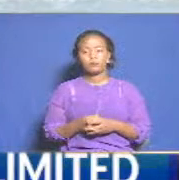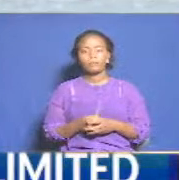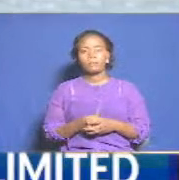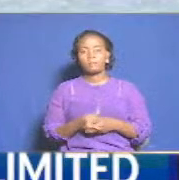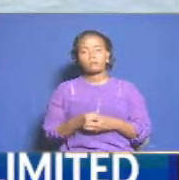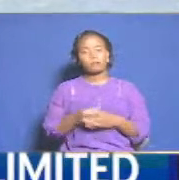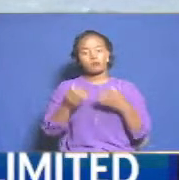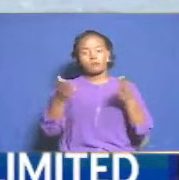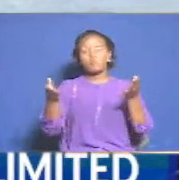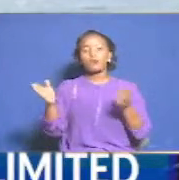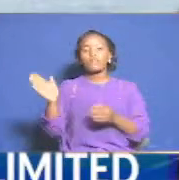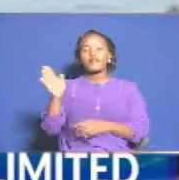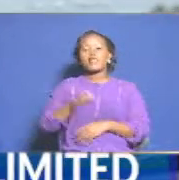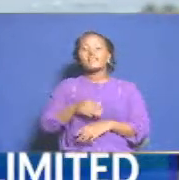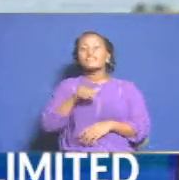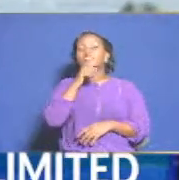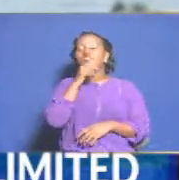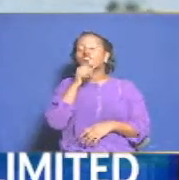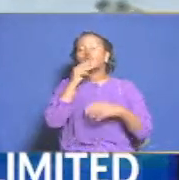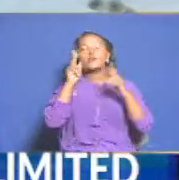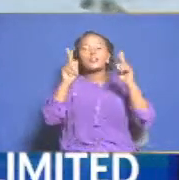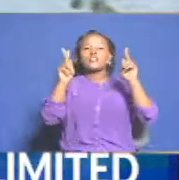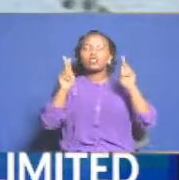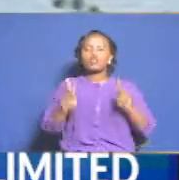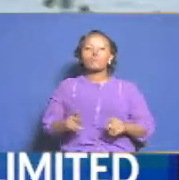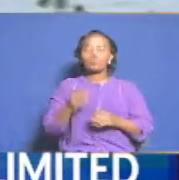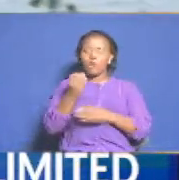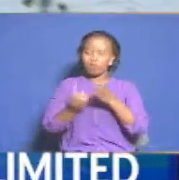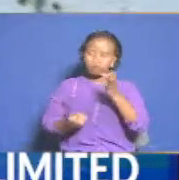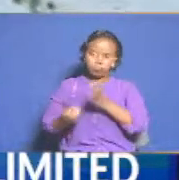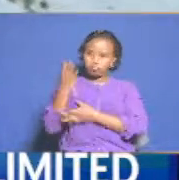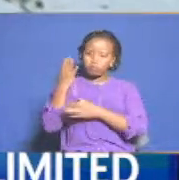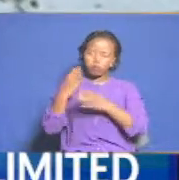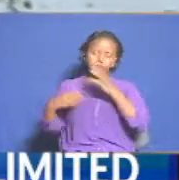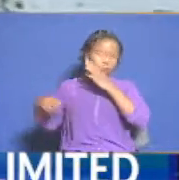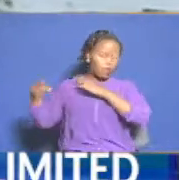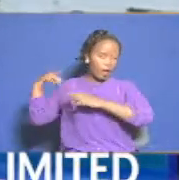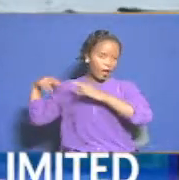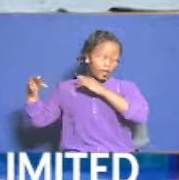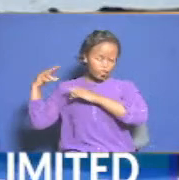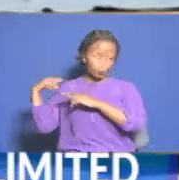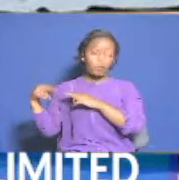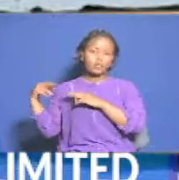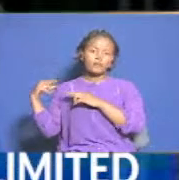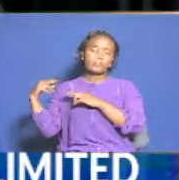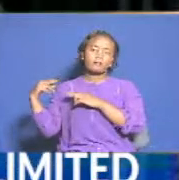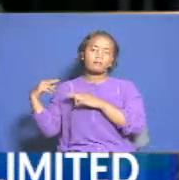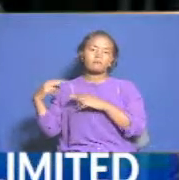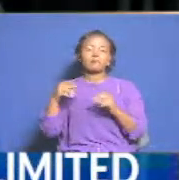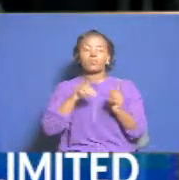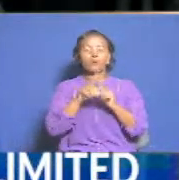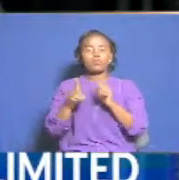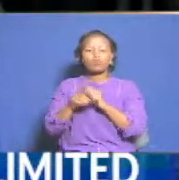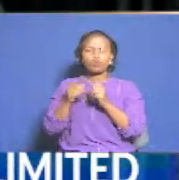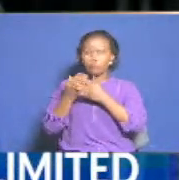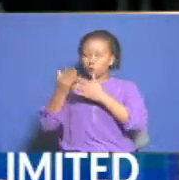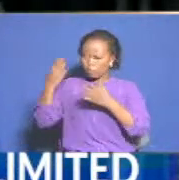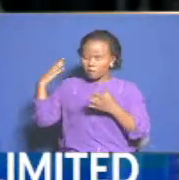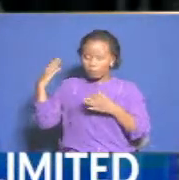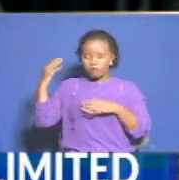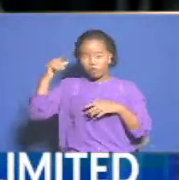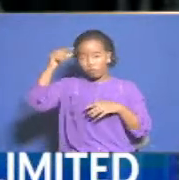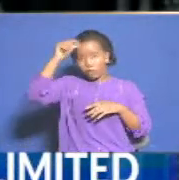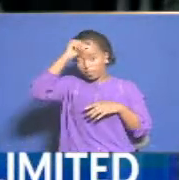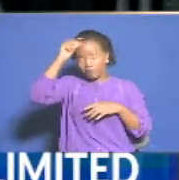So, ladies and gentlemen, Kisumu has had an interesting history. The colonial government identified